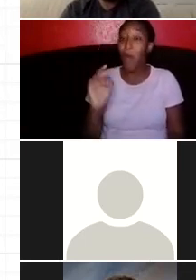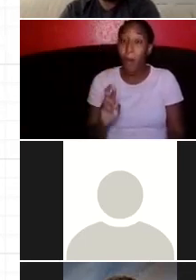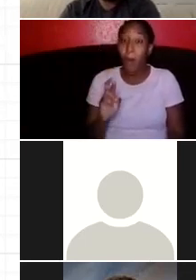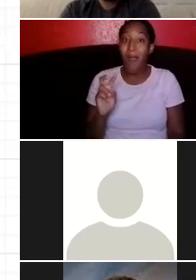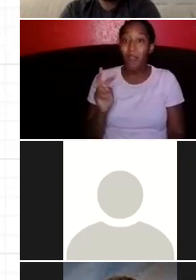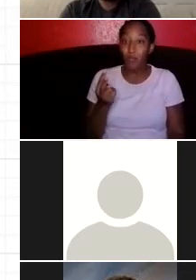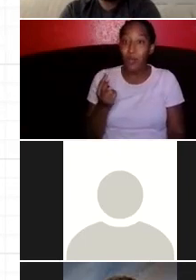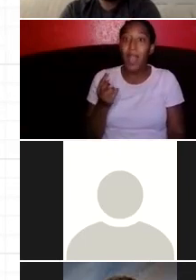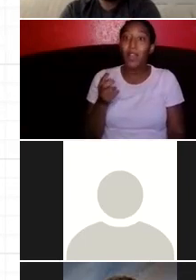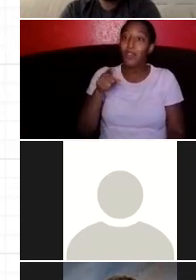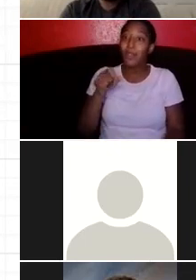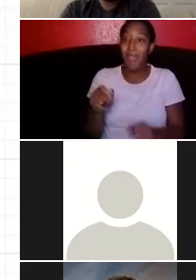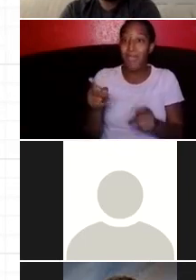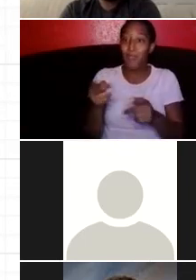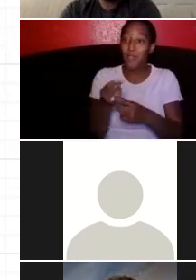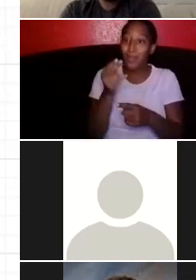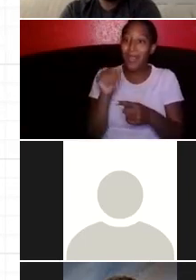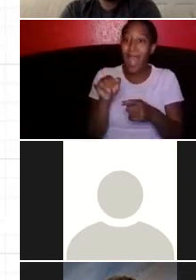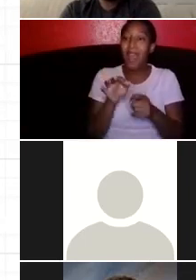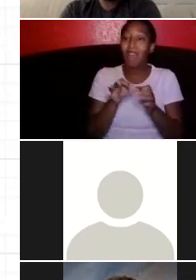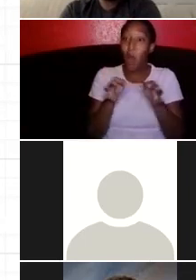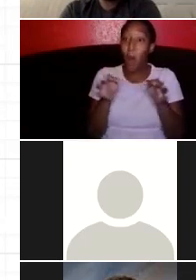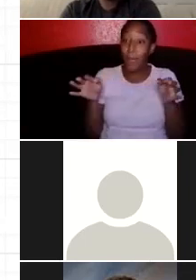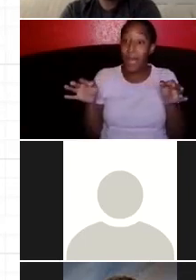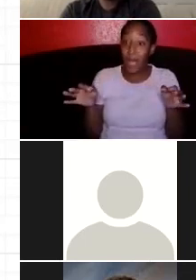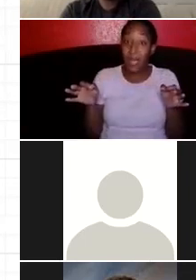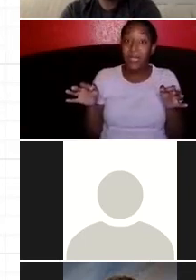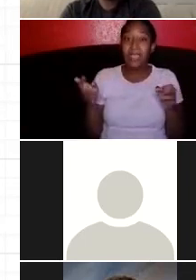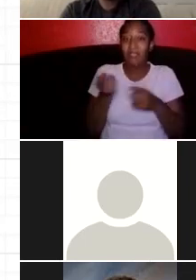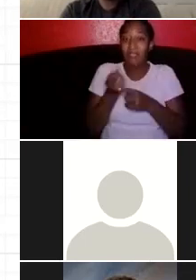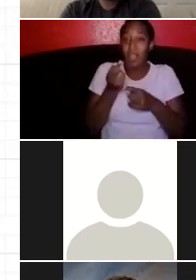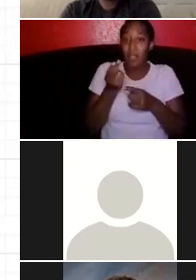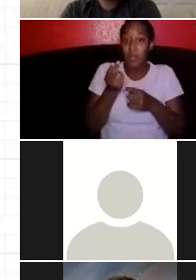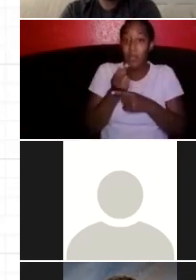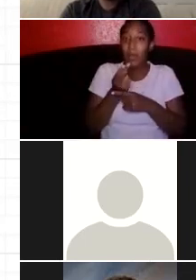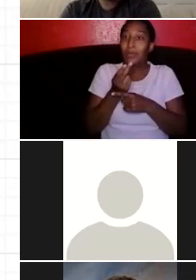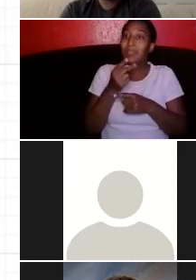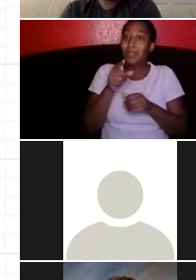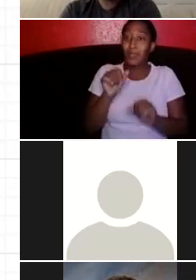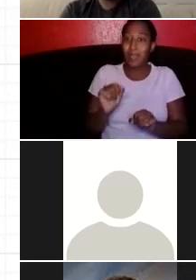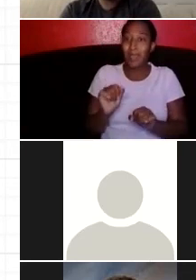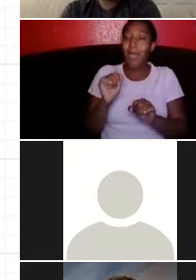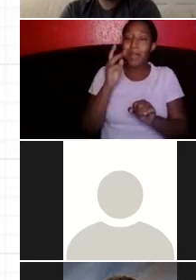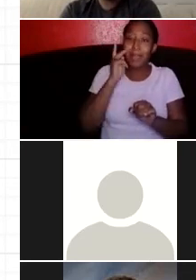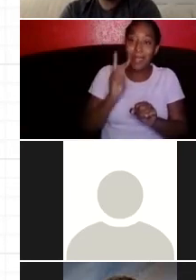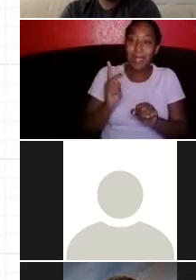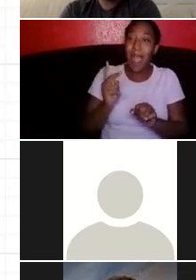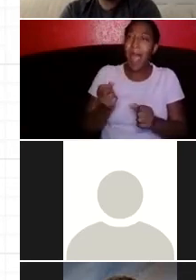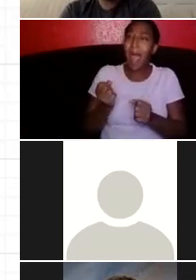So you can figure out how much that jet is going to be pulled on